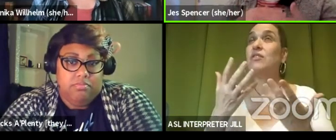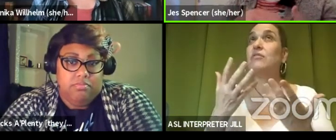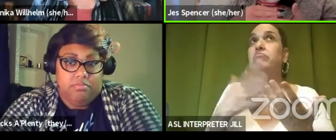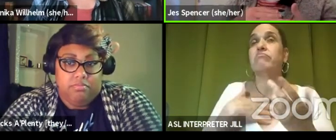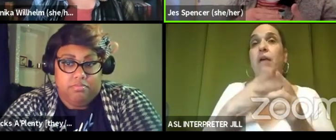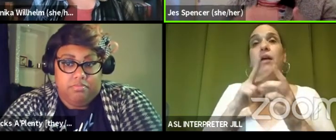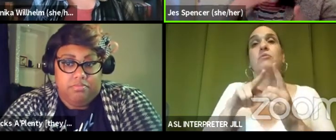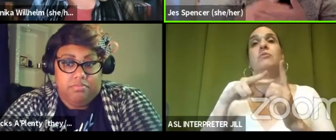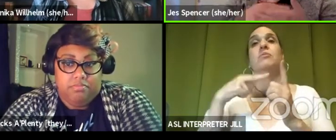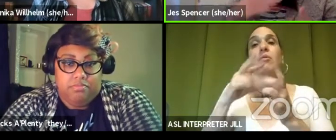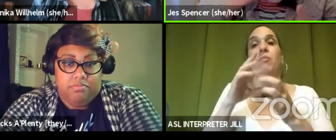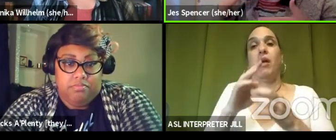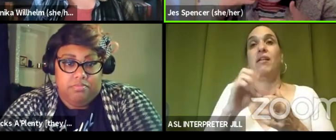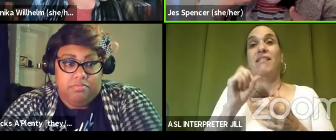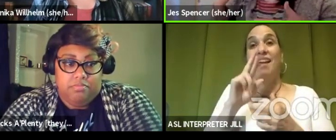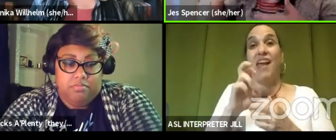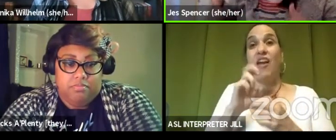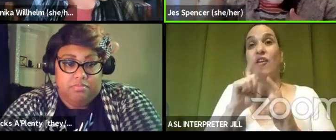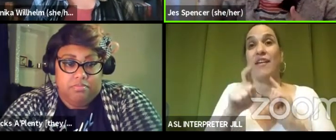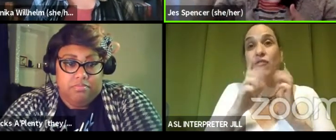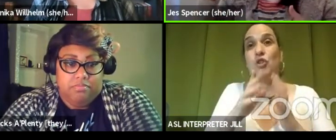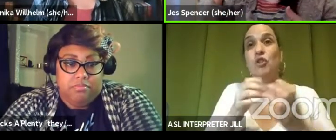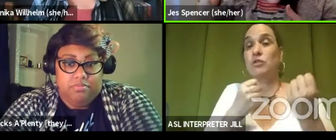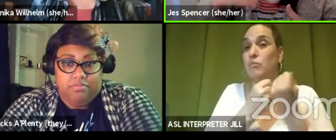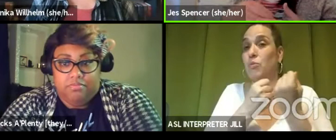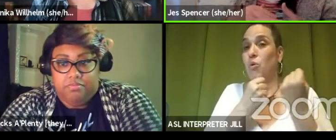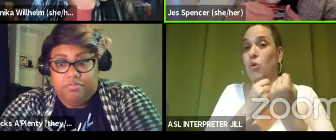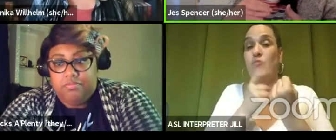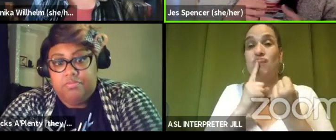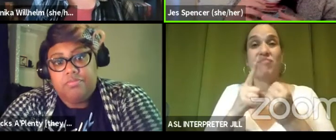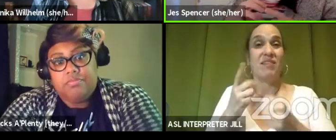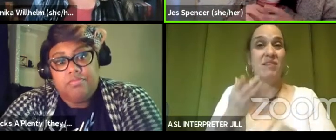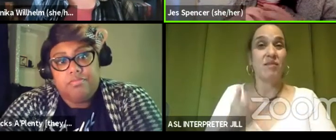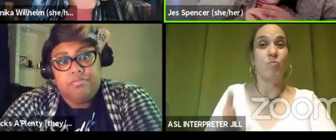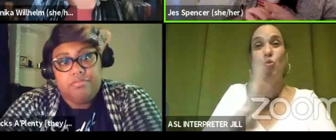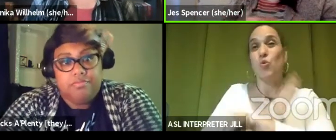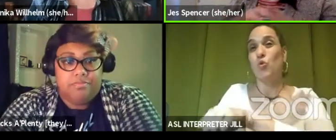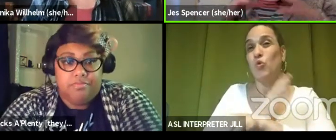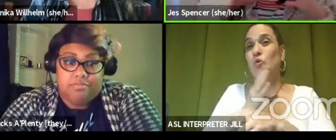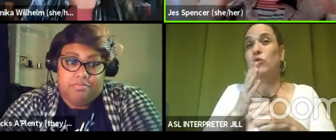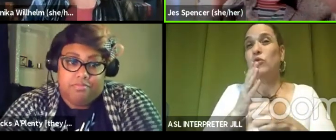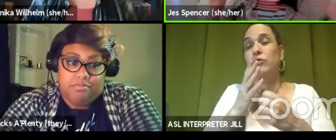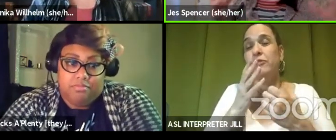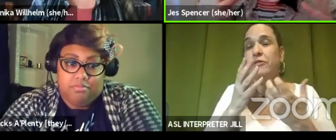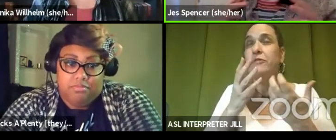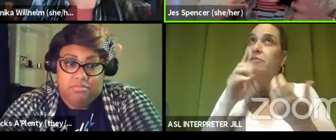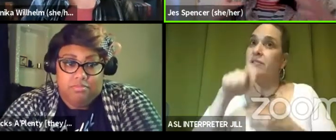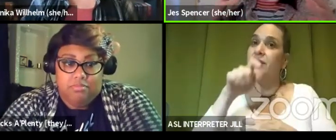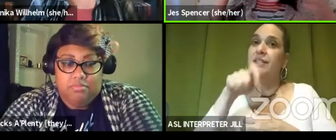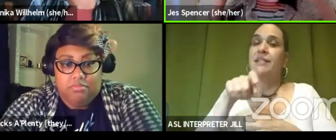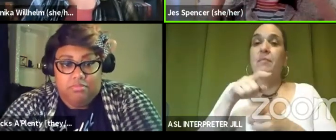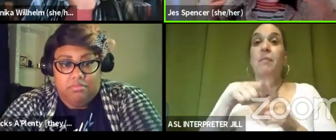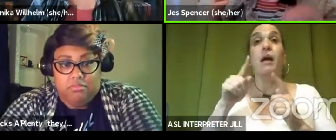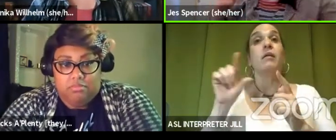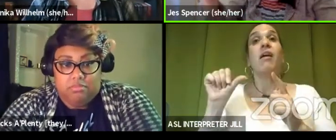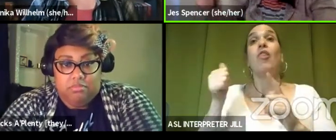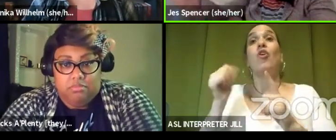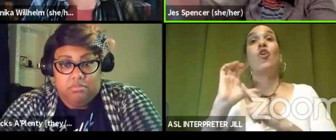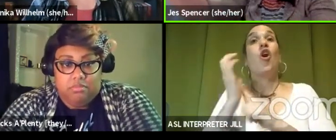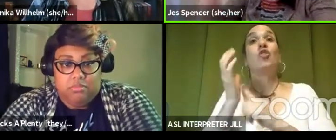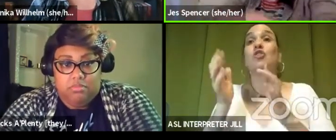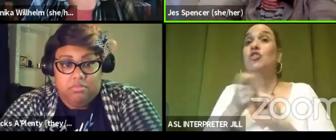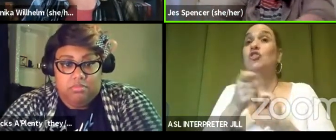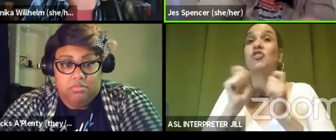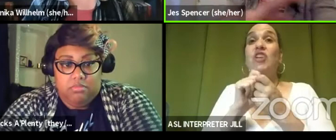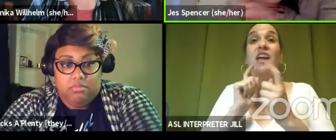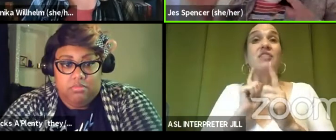getting really jumping up their game, right? But for me, I think the overall cultural thing that I would love to see change is